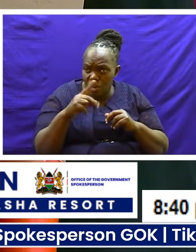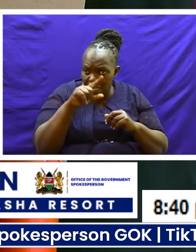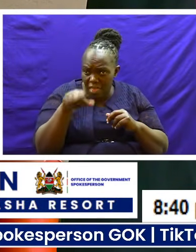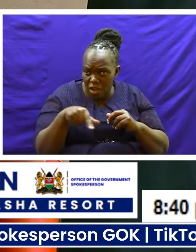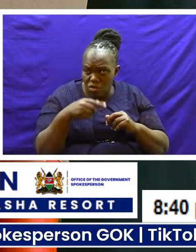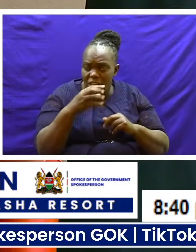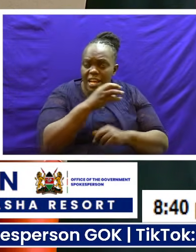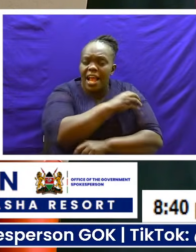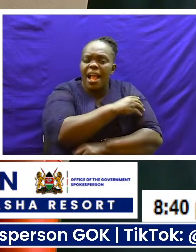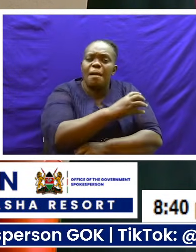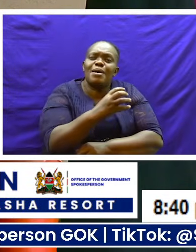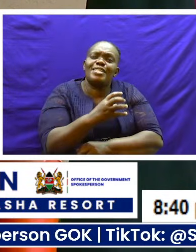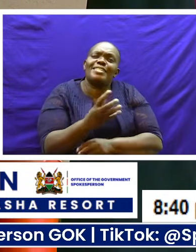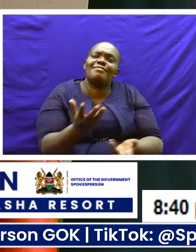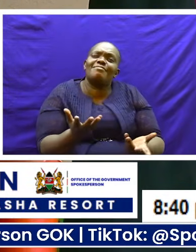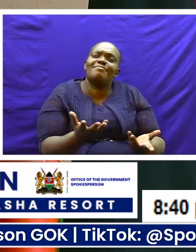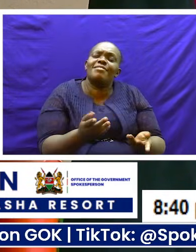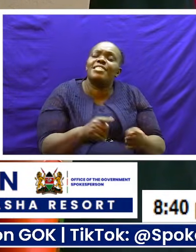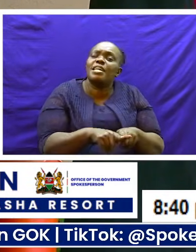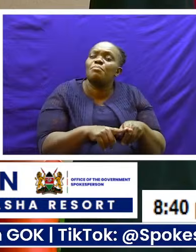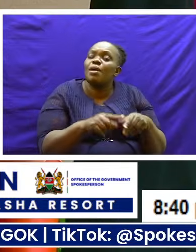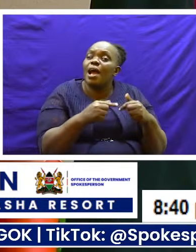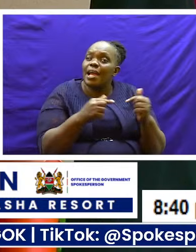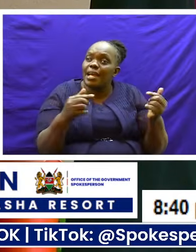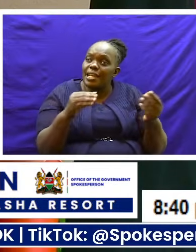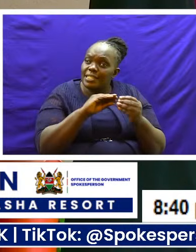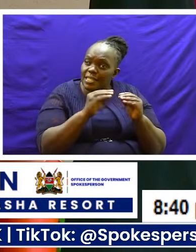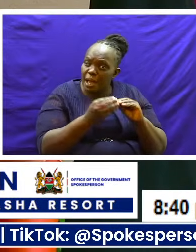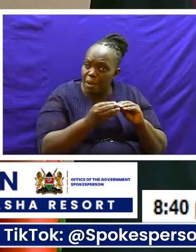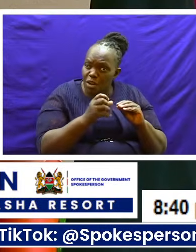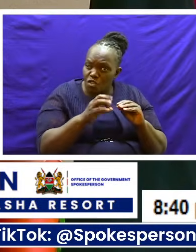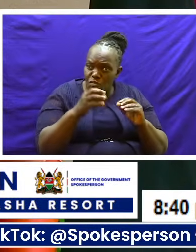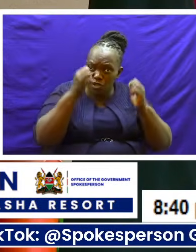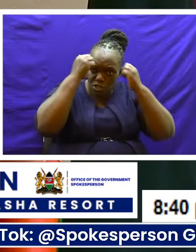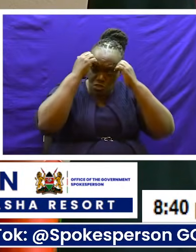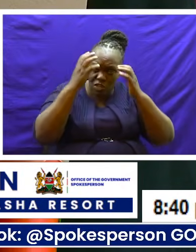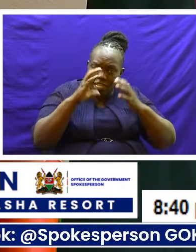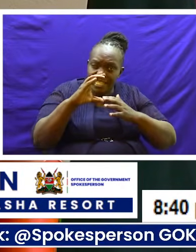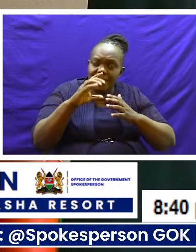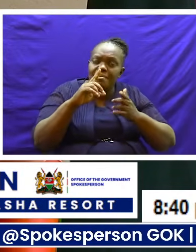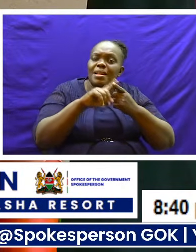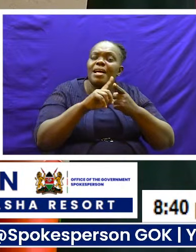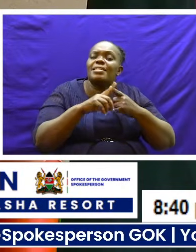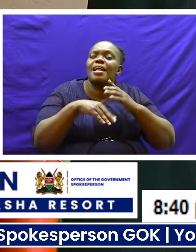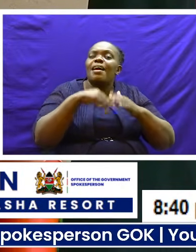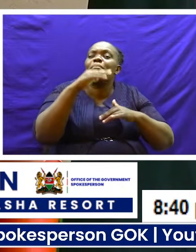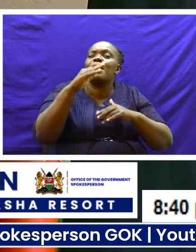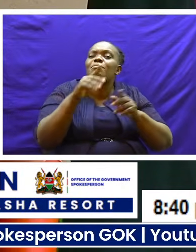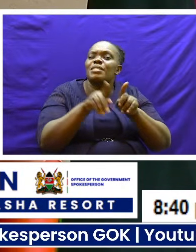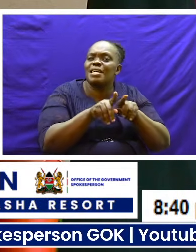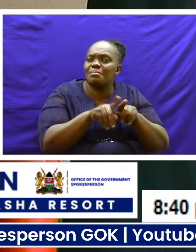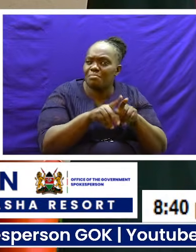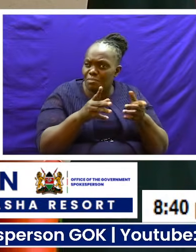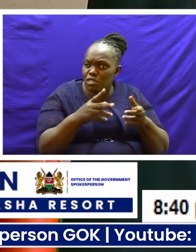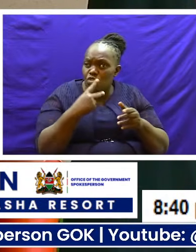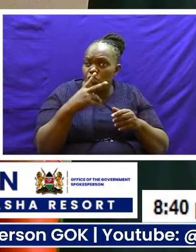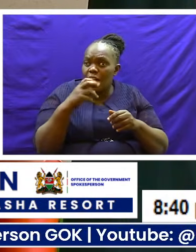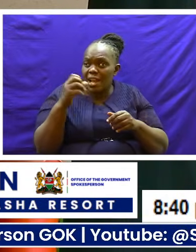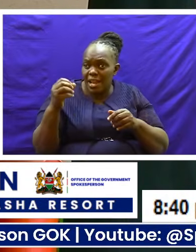322,000 capacities against the number of students who got C+ and above, that is